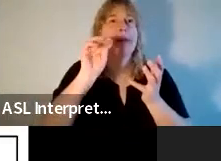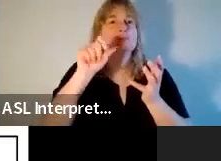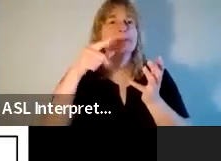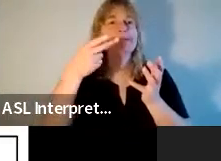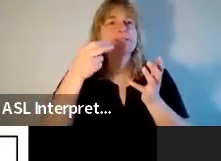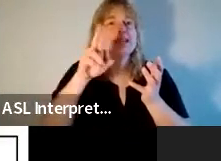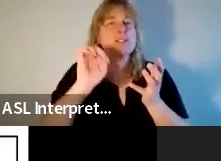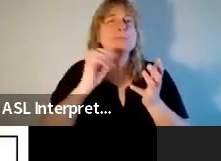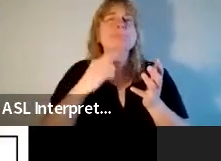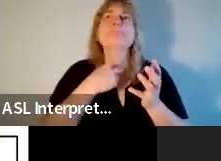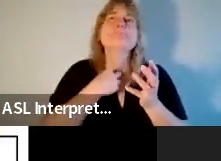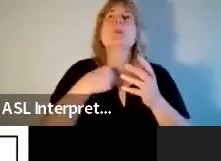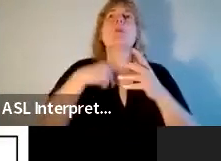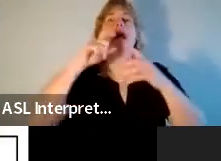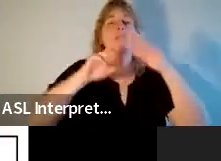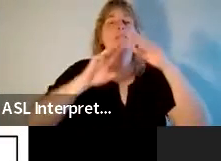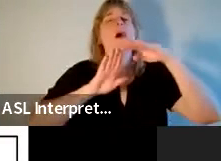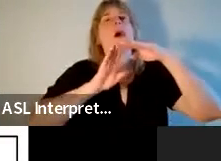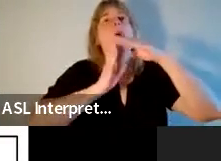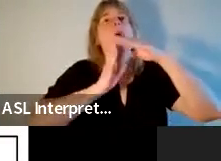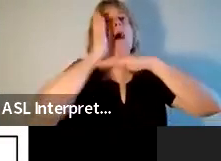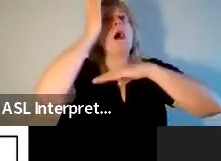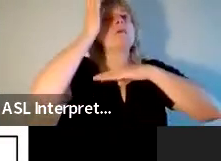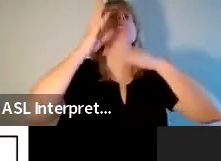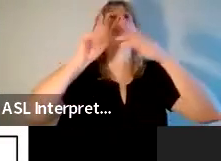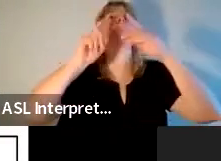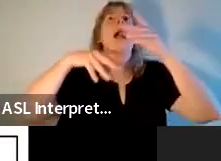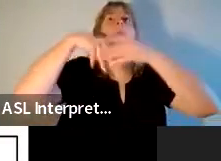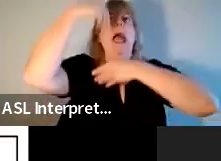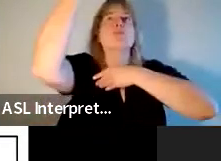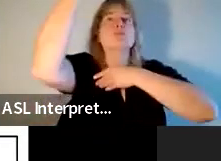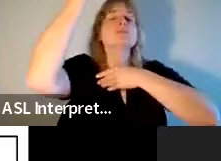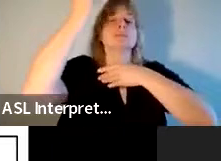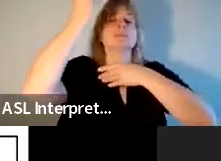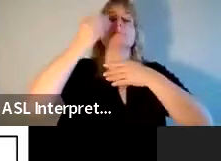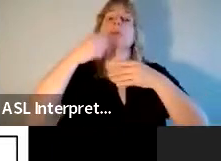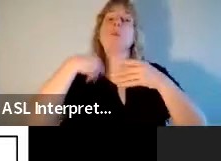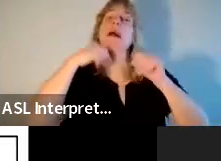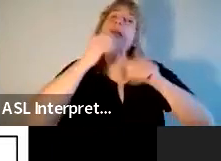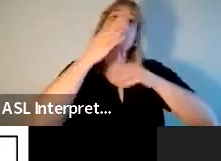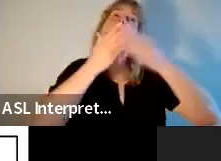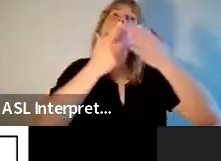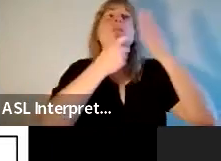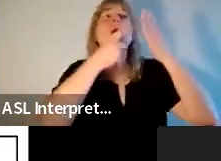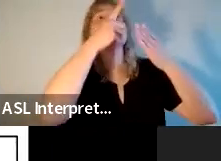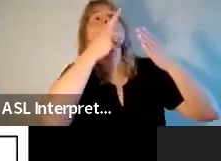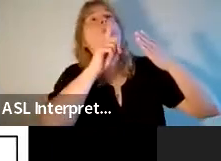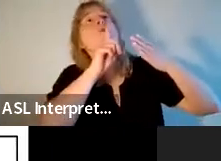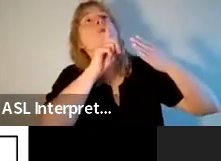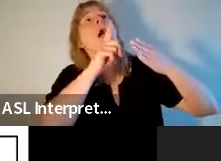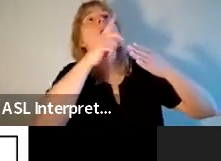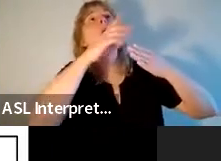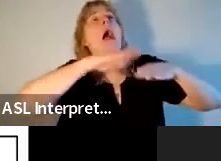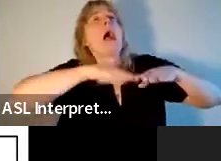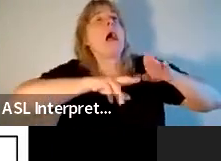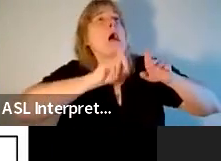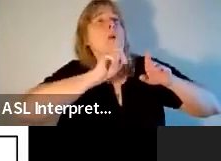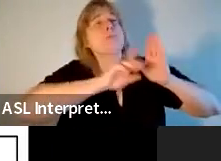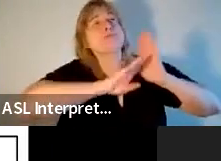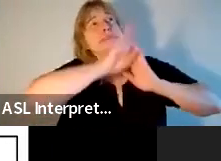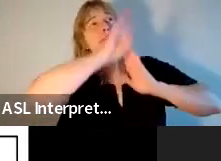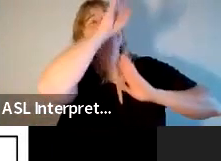blue wedges from high, dry mountaintops. But on the left-hand side, what is being plotted is the level